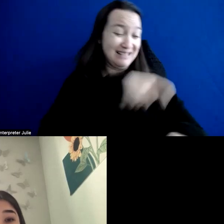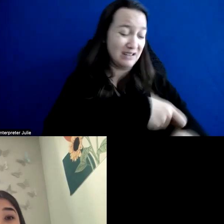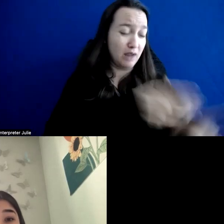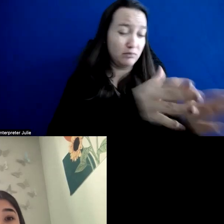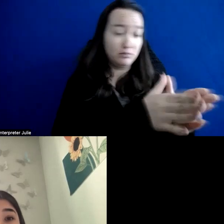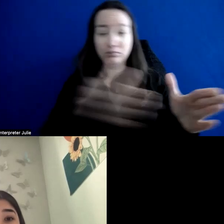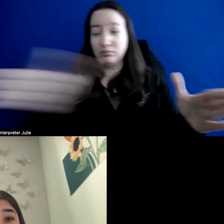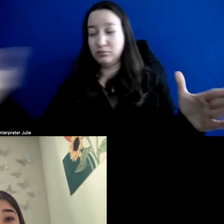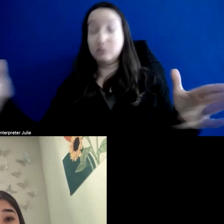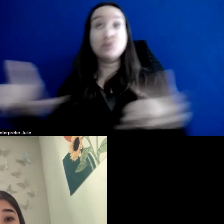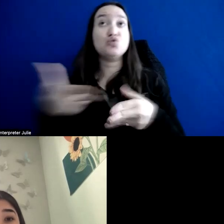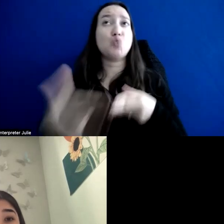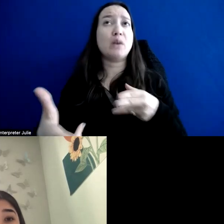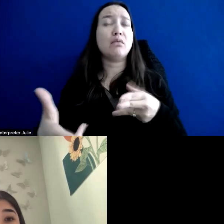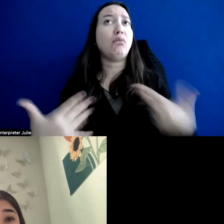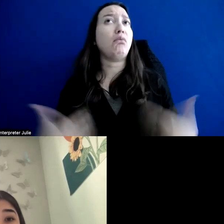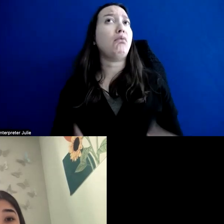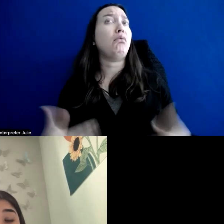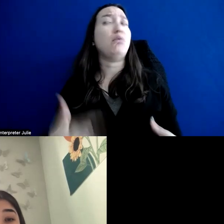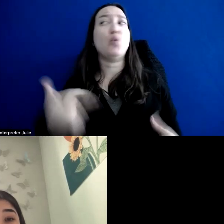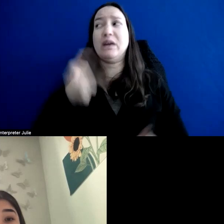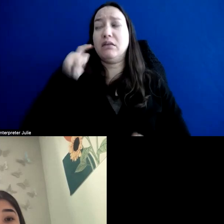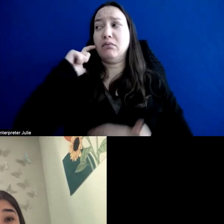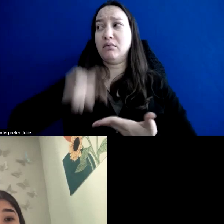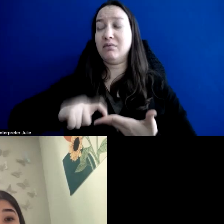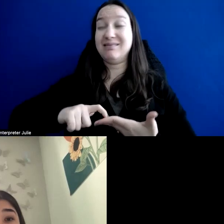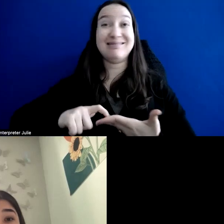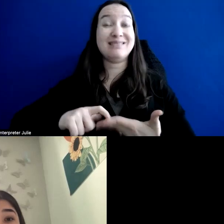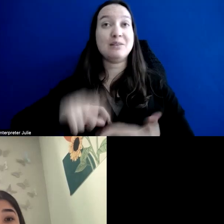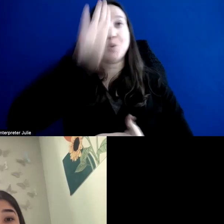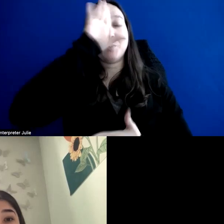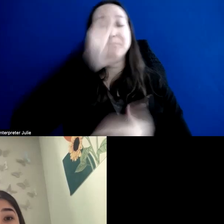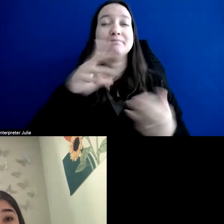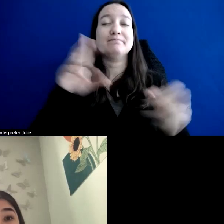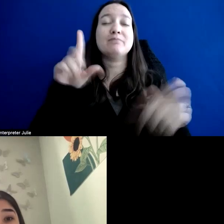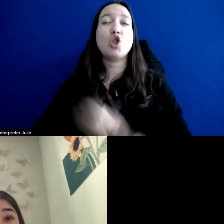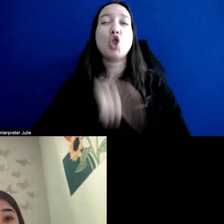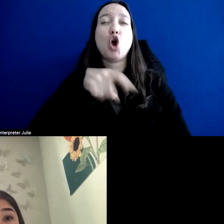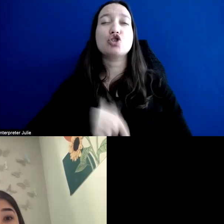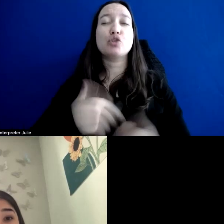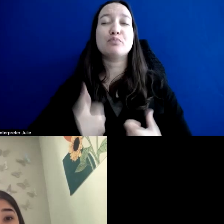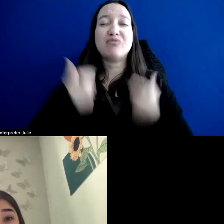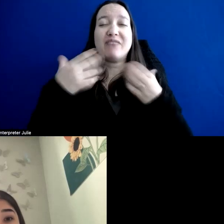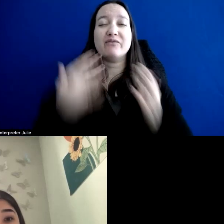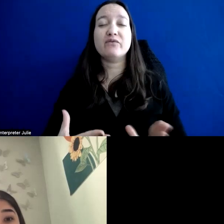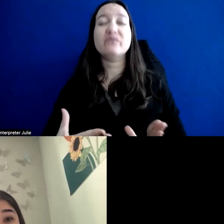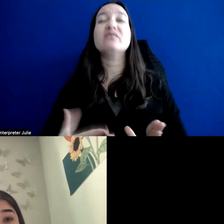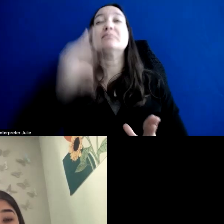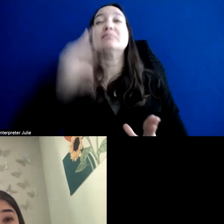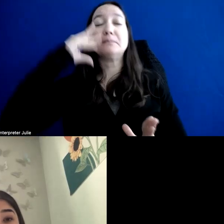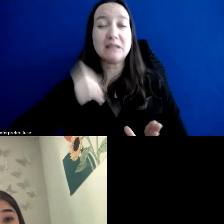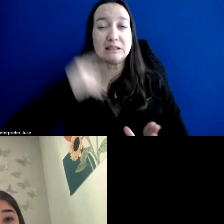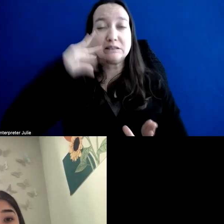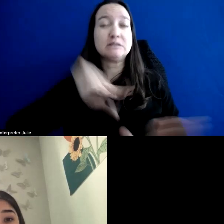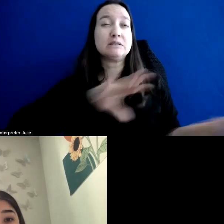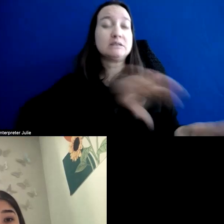of time. So those of us who find ourselves now as long-term survivors have often lived through an